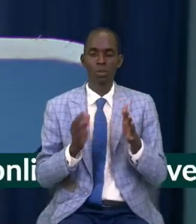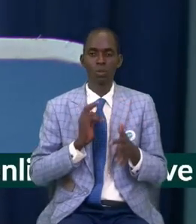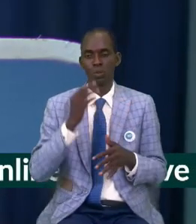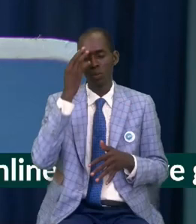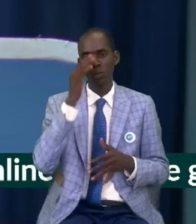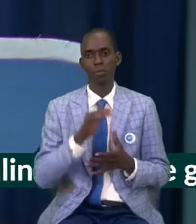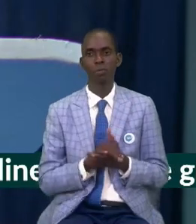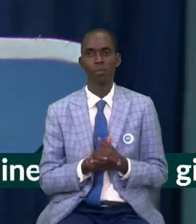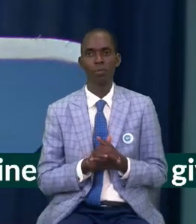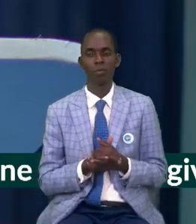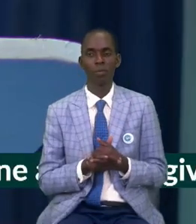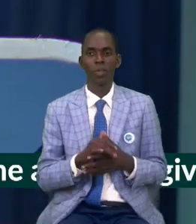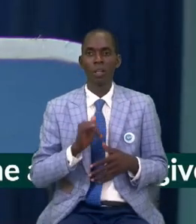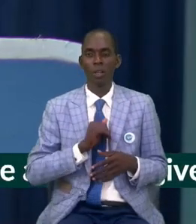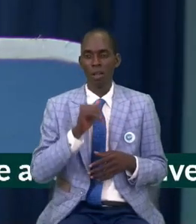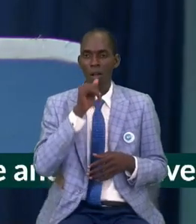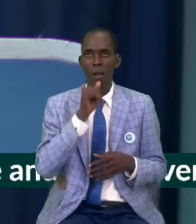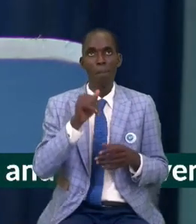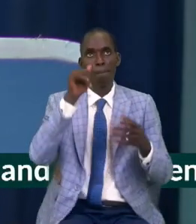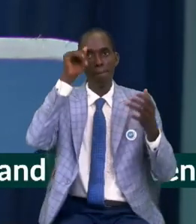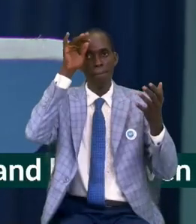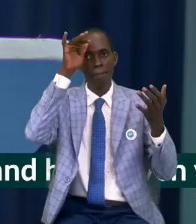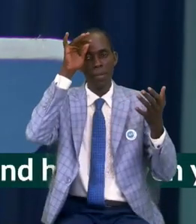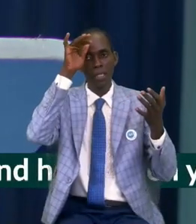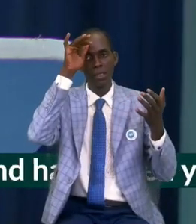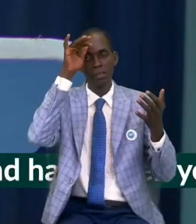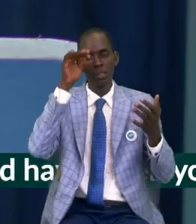supervisors. If you are true,